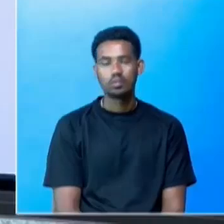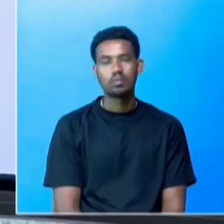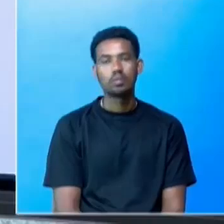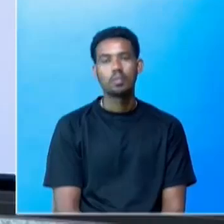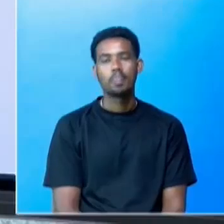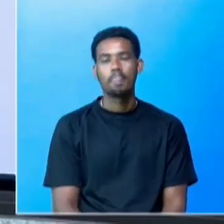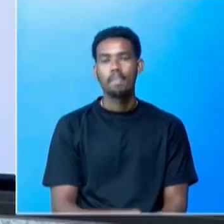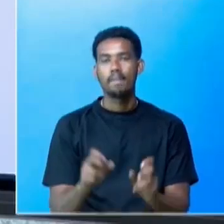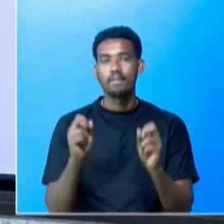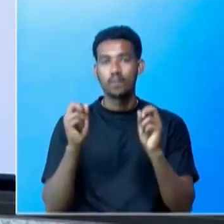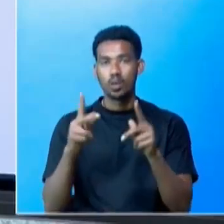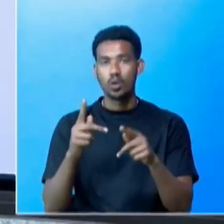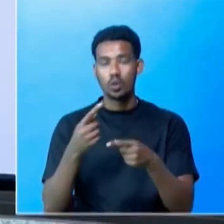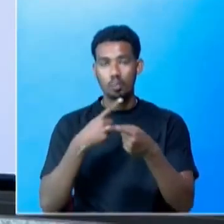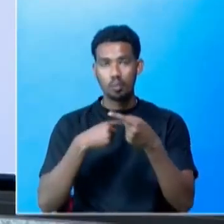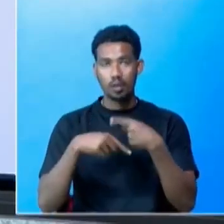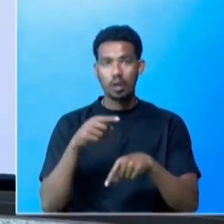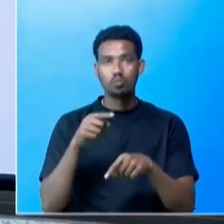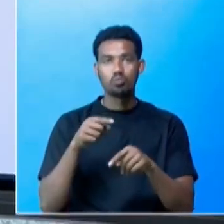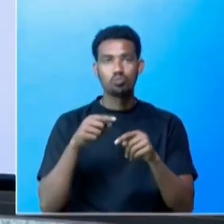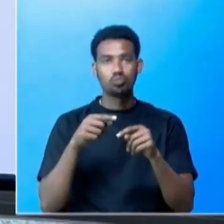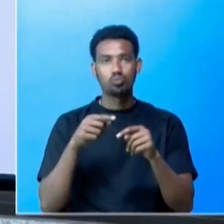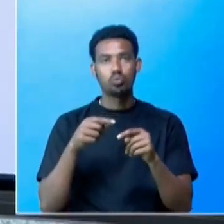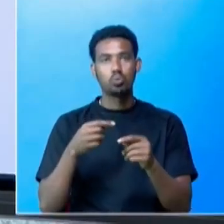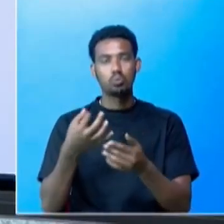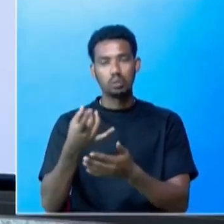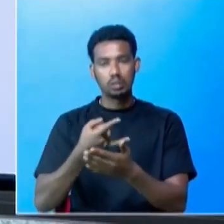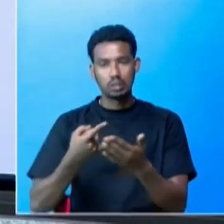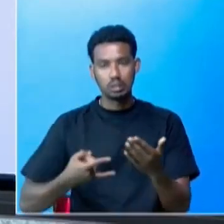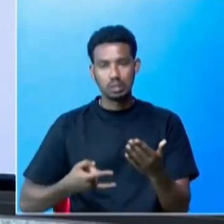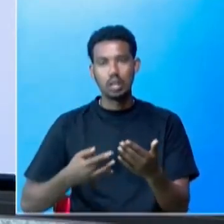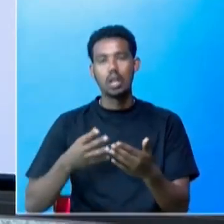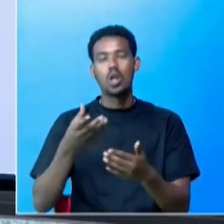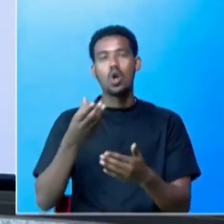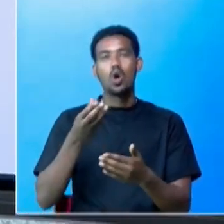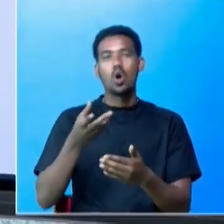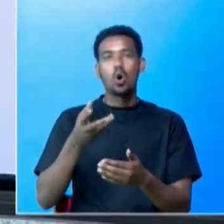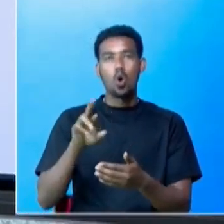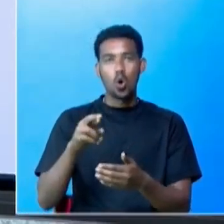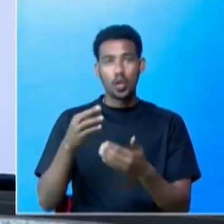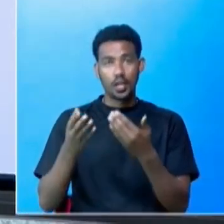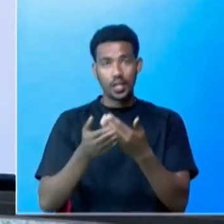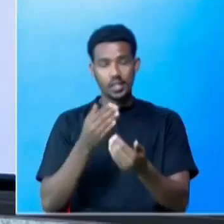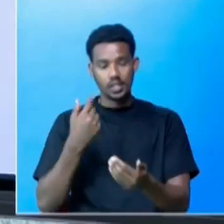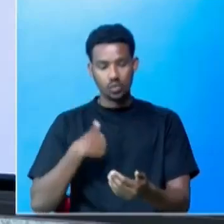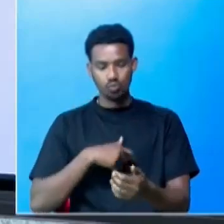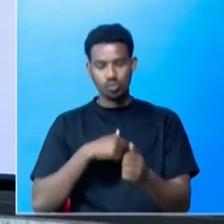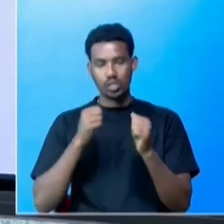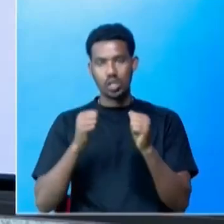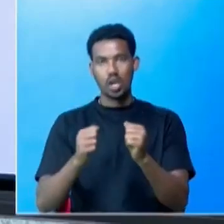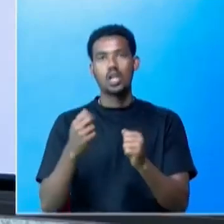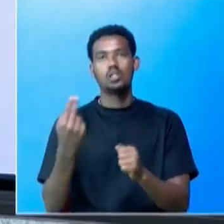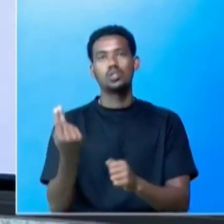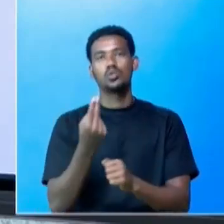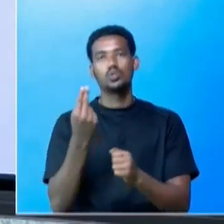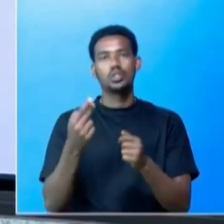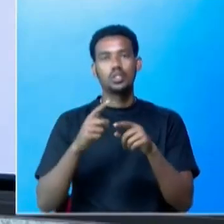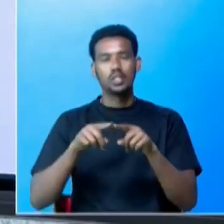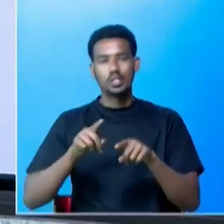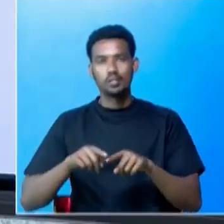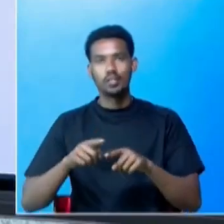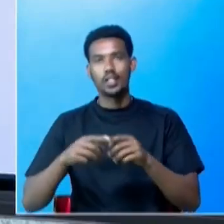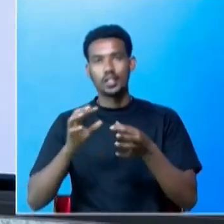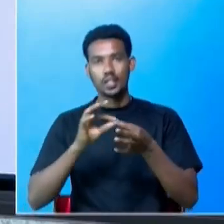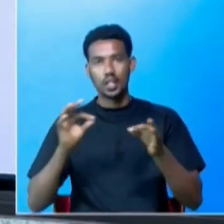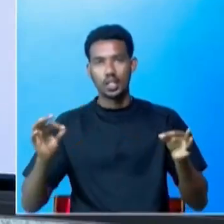So, when we come to detail, or easily, you can use different sentences. Maybe 4